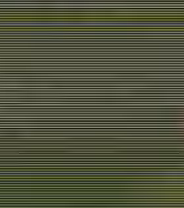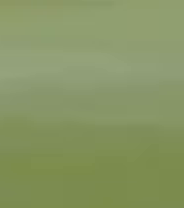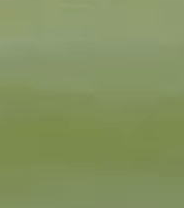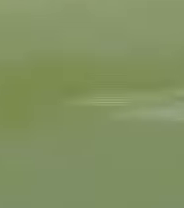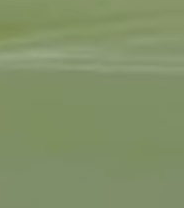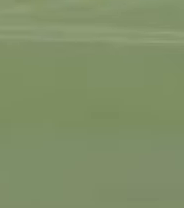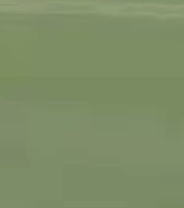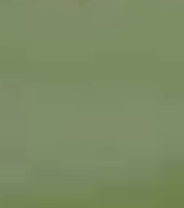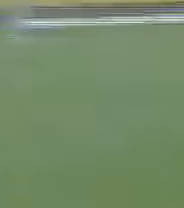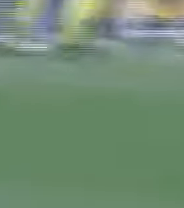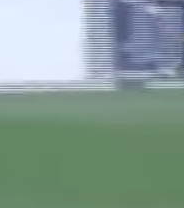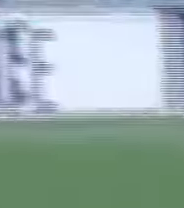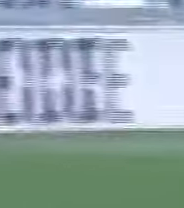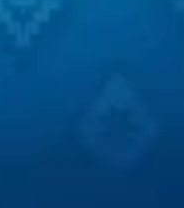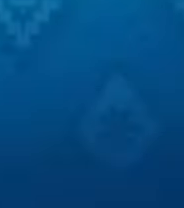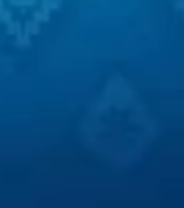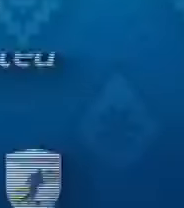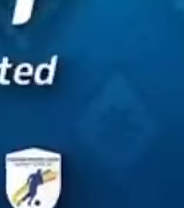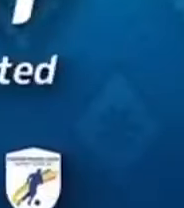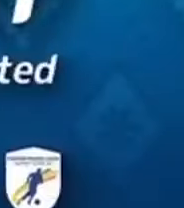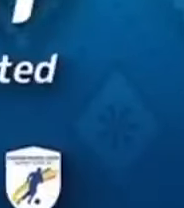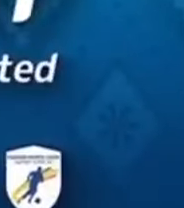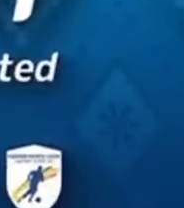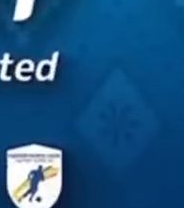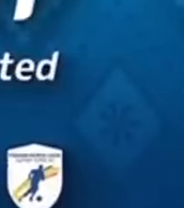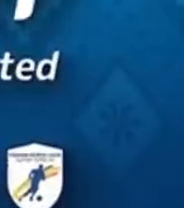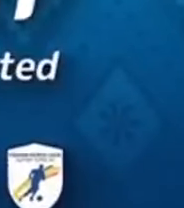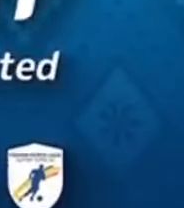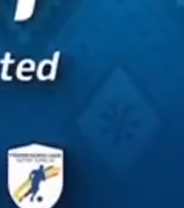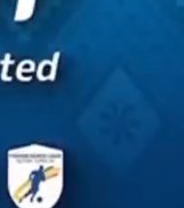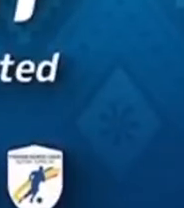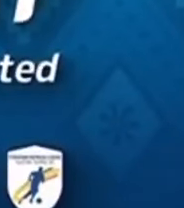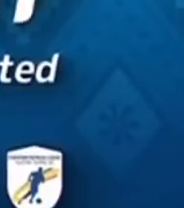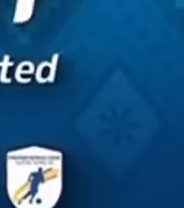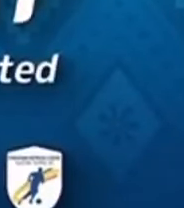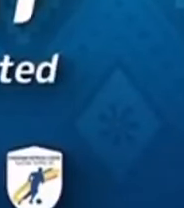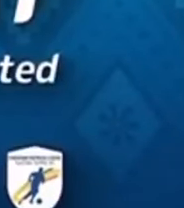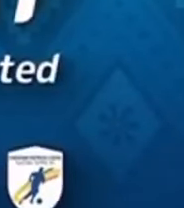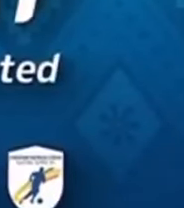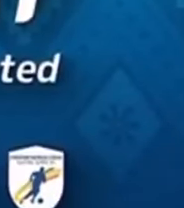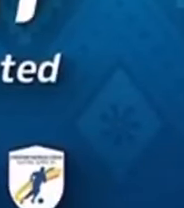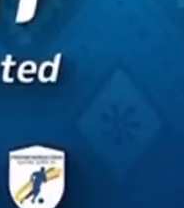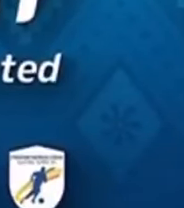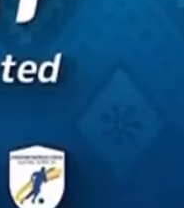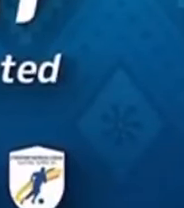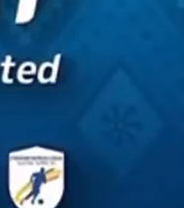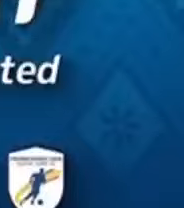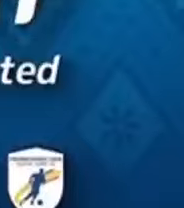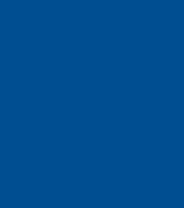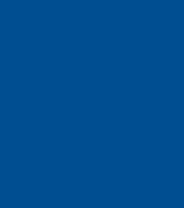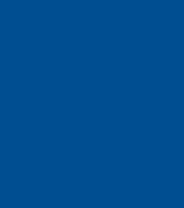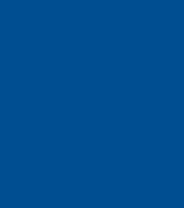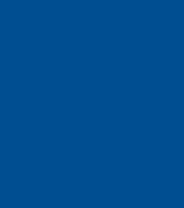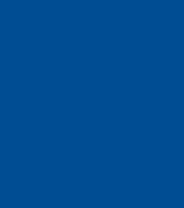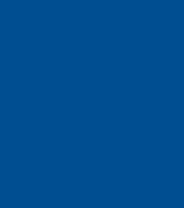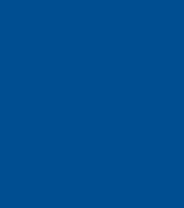Get all the football you want on DSTV, where there's football on every package for every